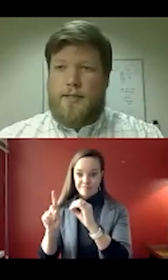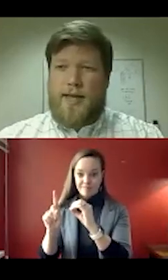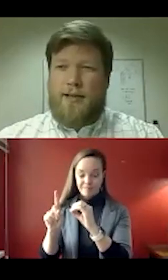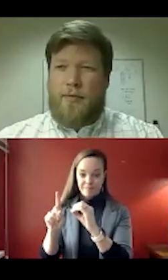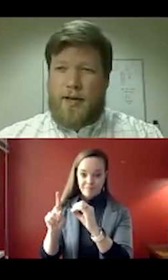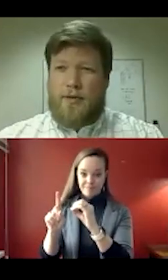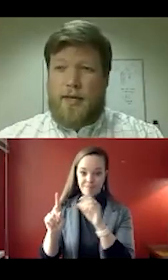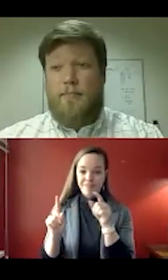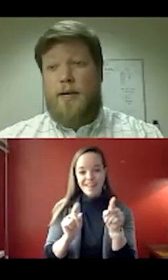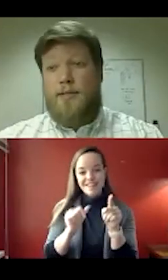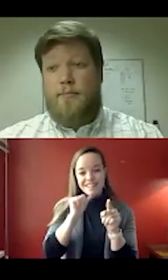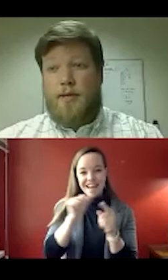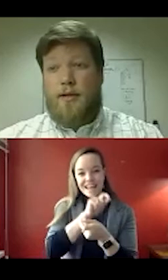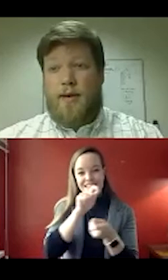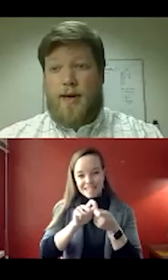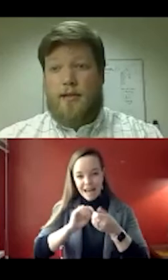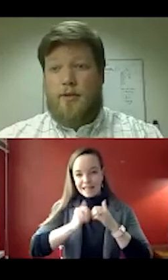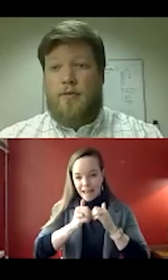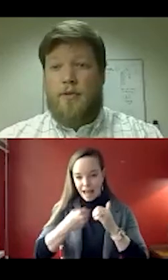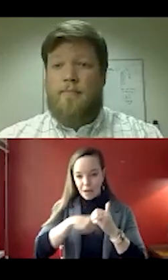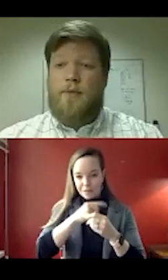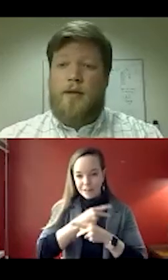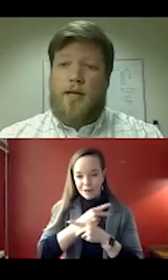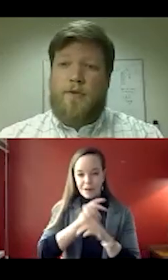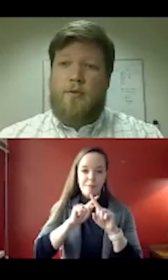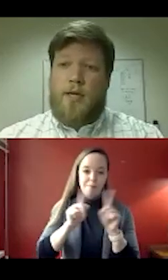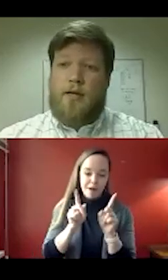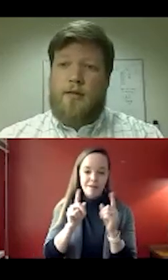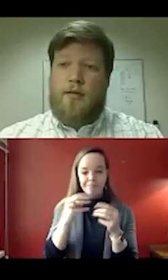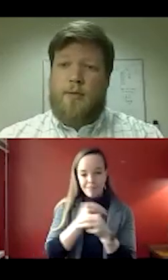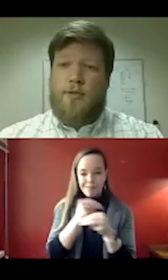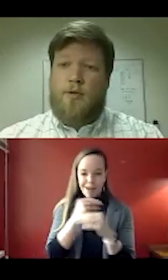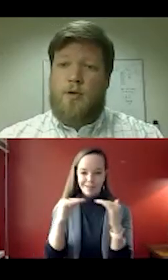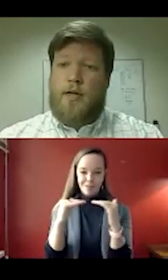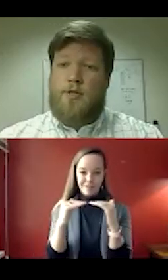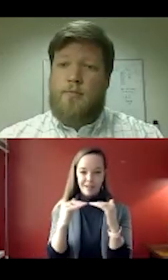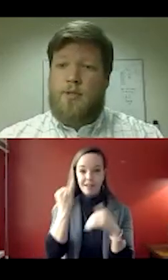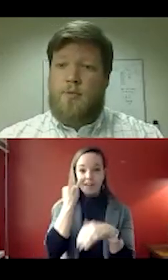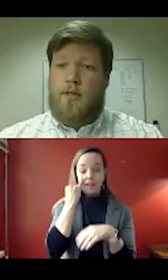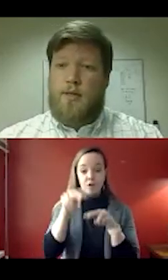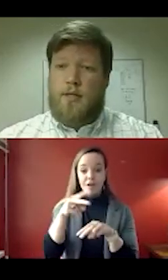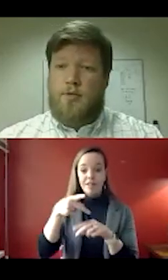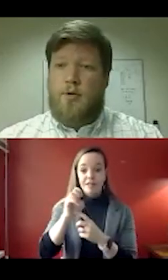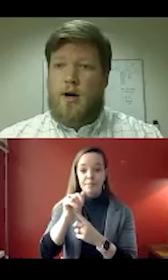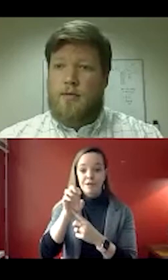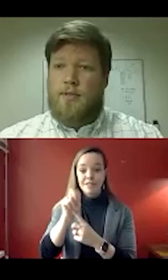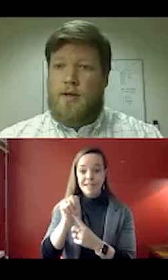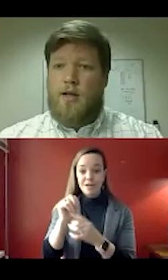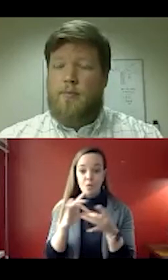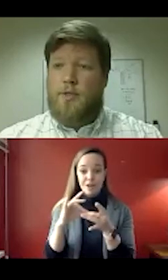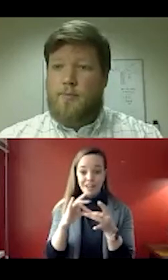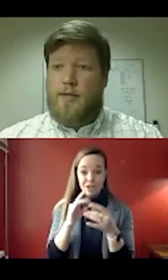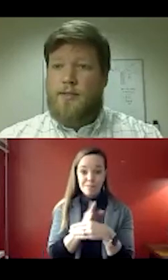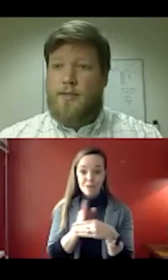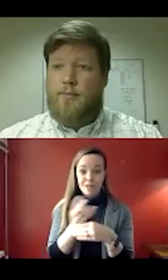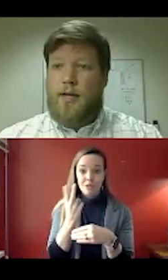This isn't exactly how we calculate it, but it ends up being mathematically equivalent. If you take the Pearson correlation between these two columns, the column